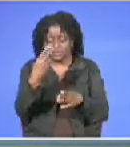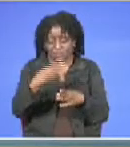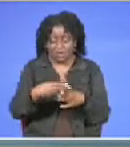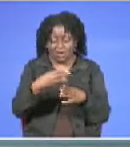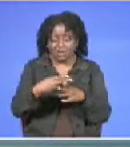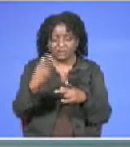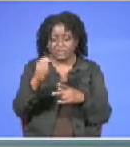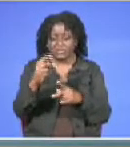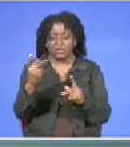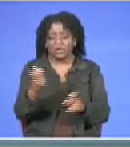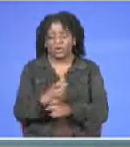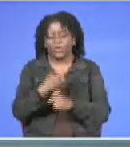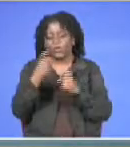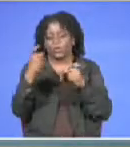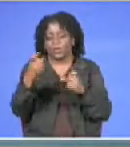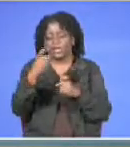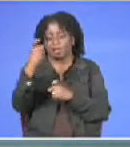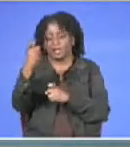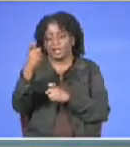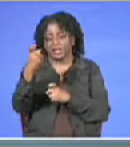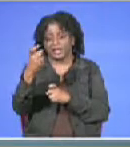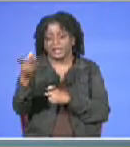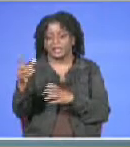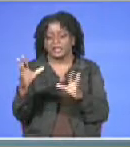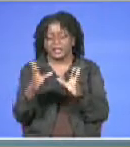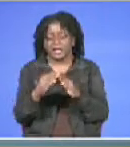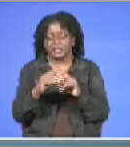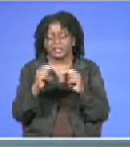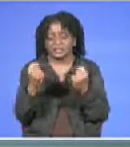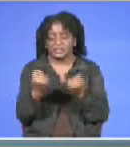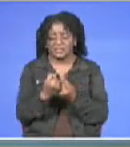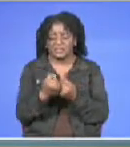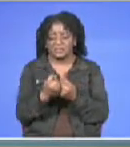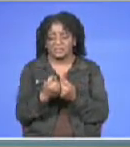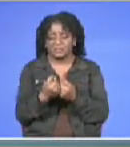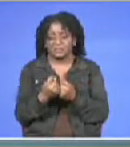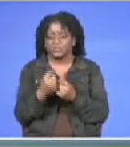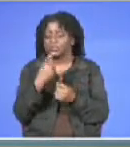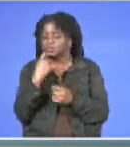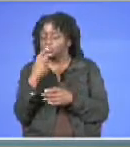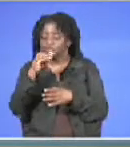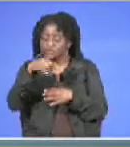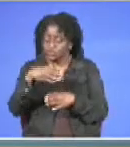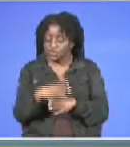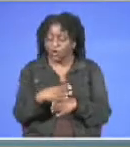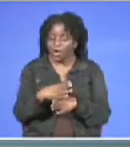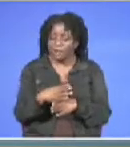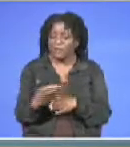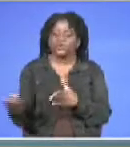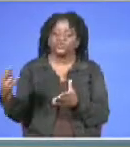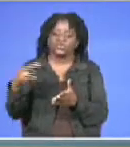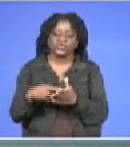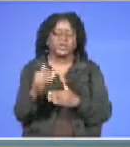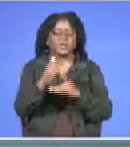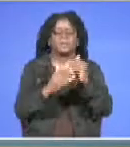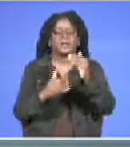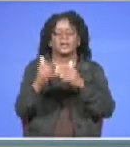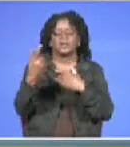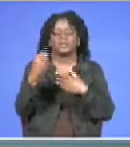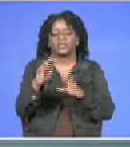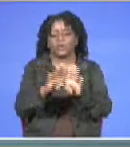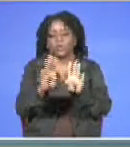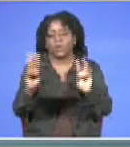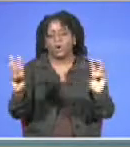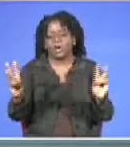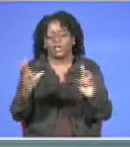the team that were assigned, listen, to rebuild the walls. They had no personal